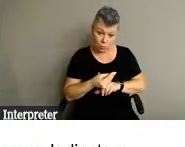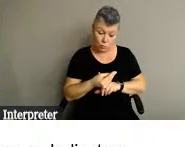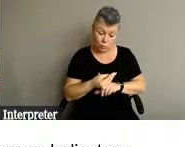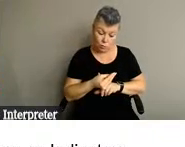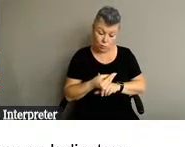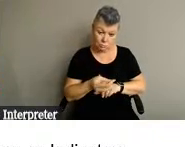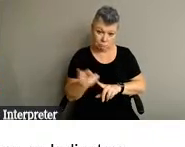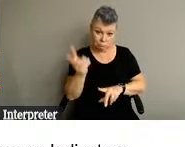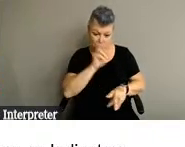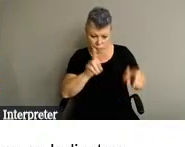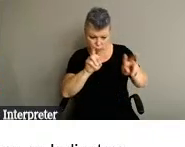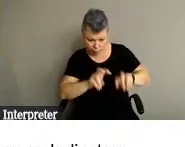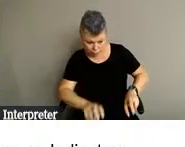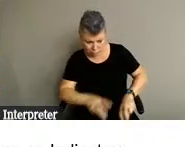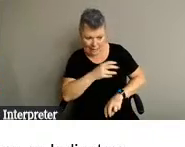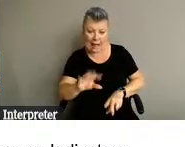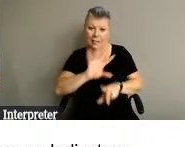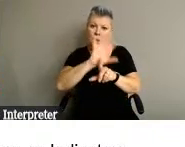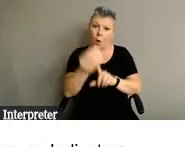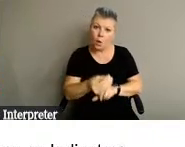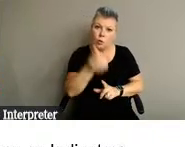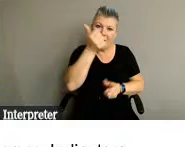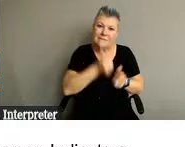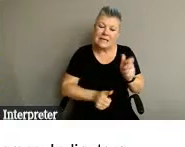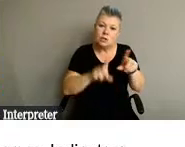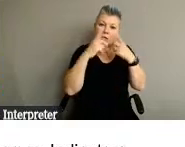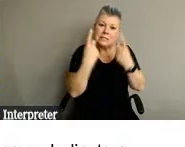at, I'd like to see the culture of that district.